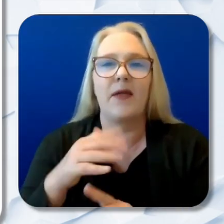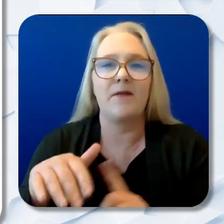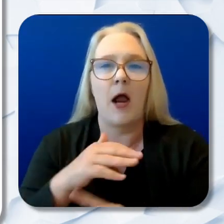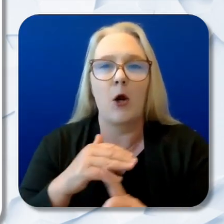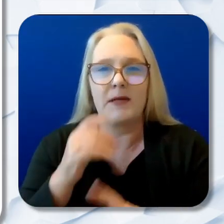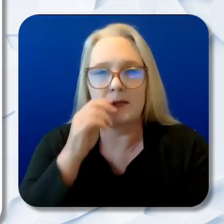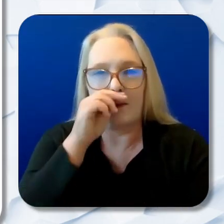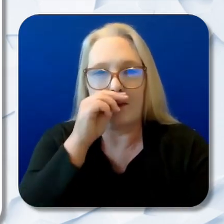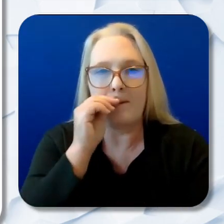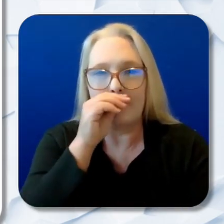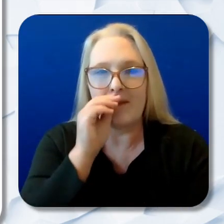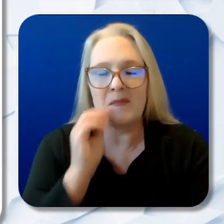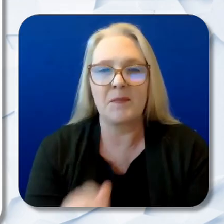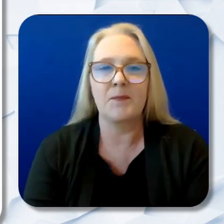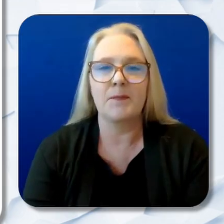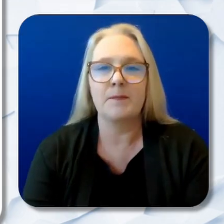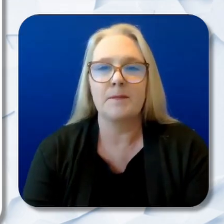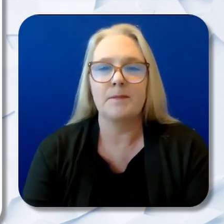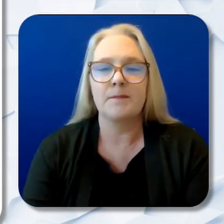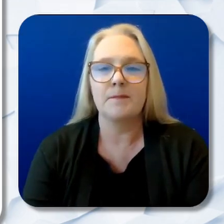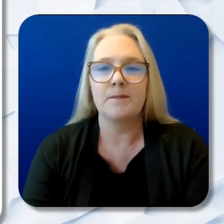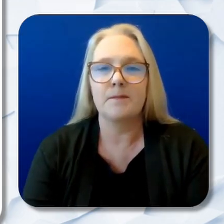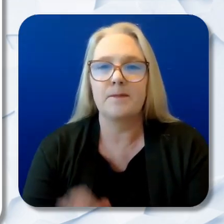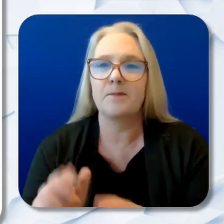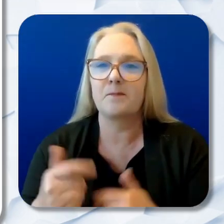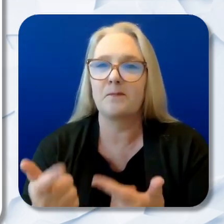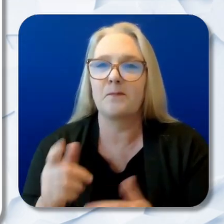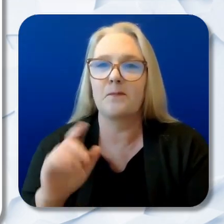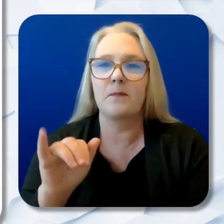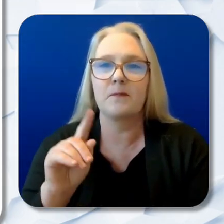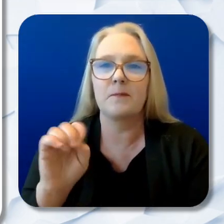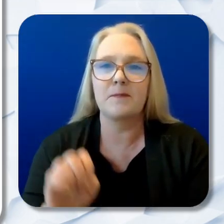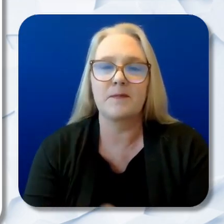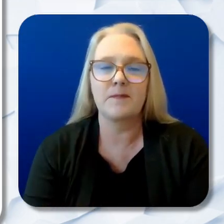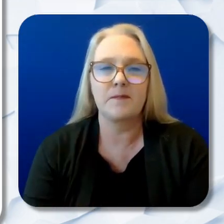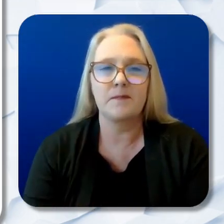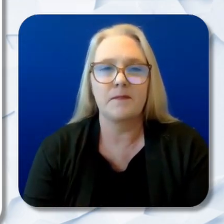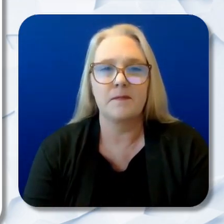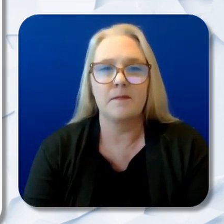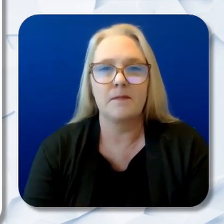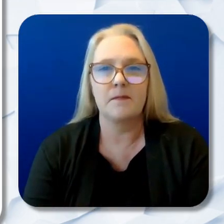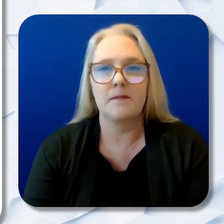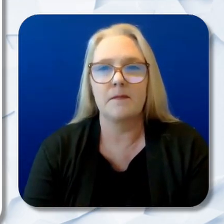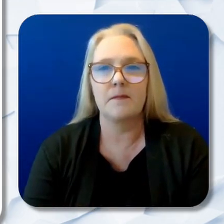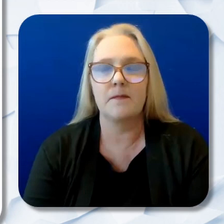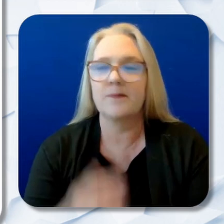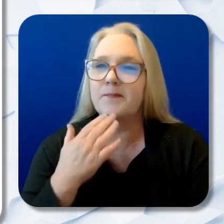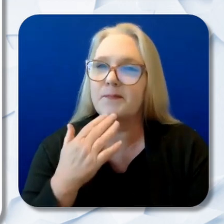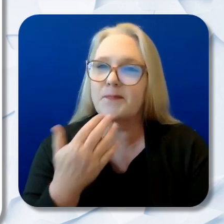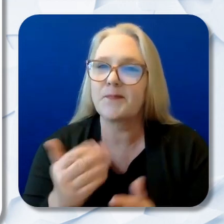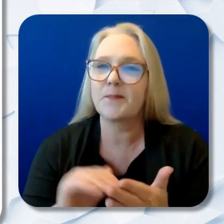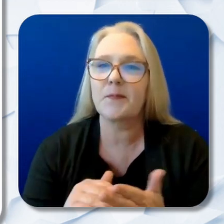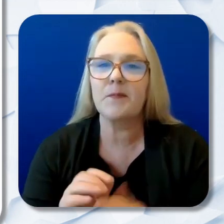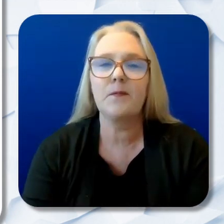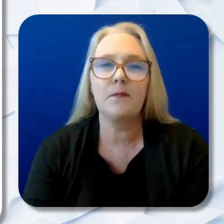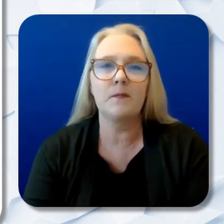environment. I am passing it back to Jade. Next slide, please. Thank you again,